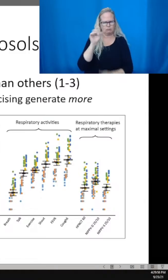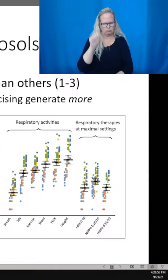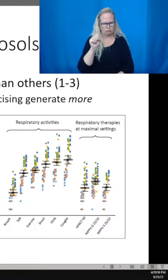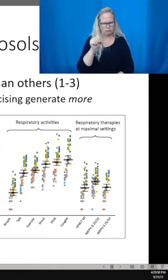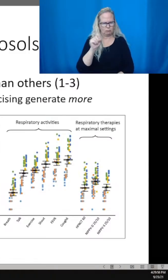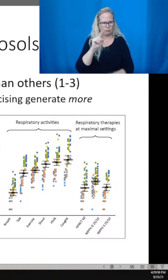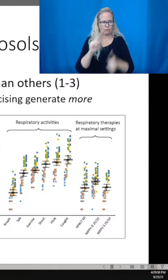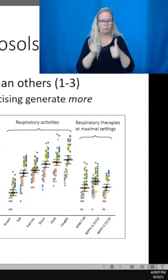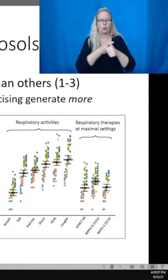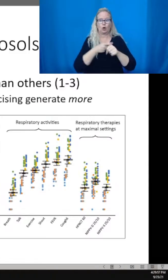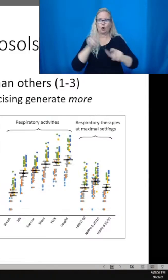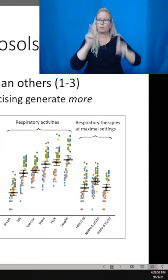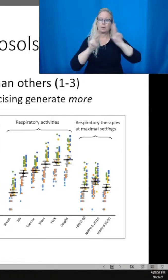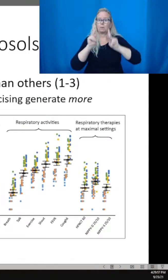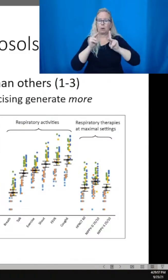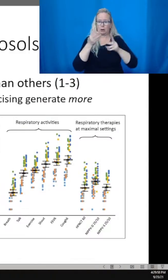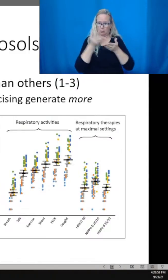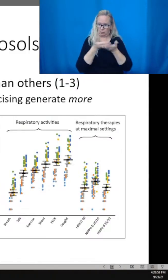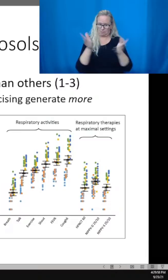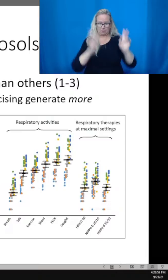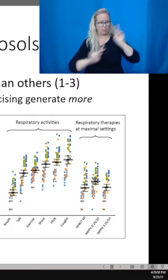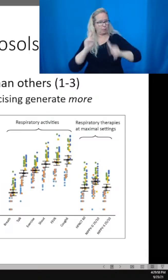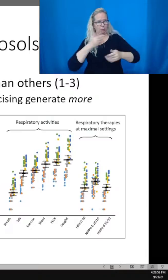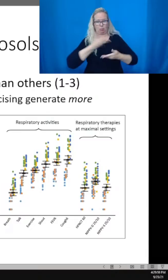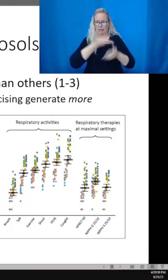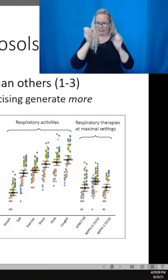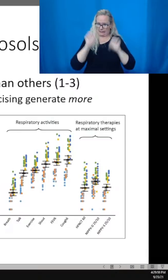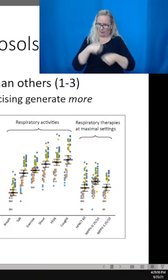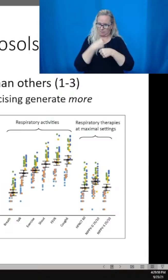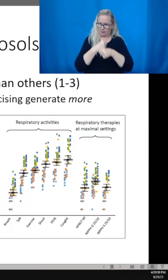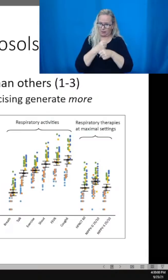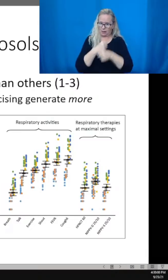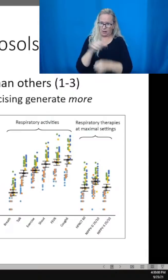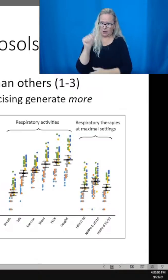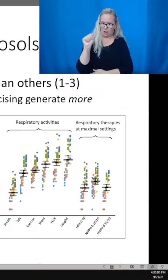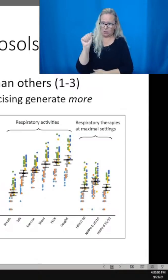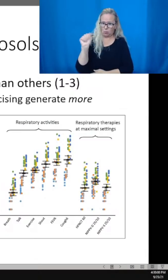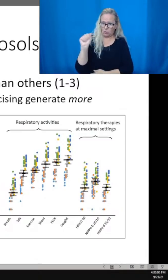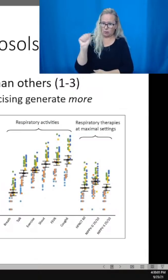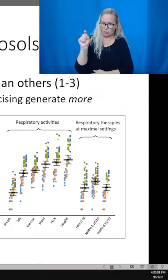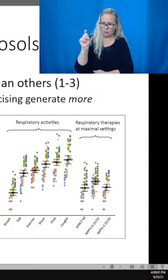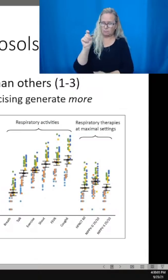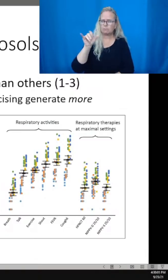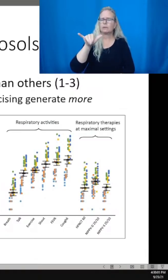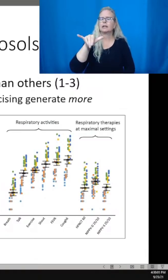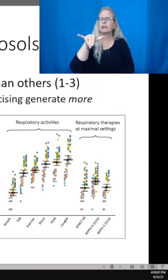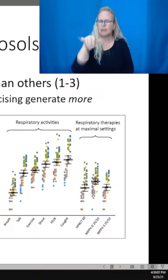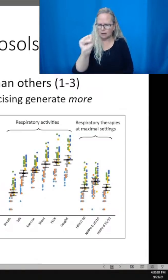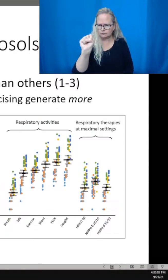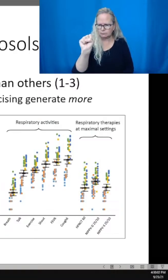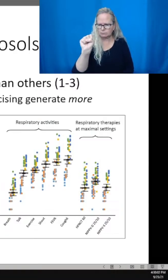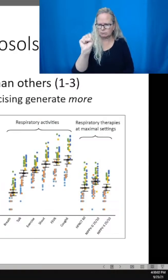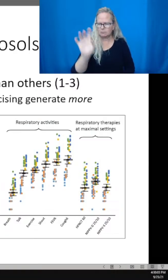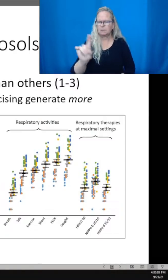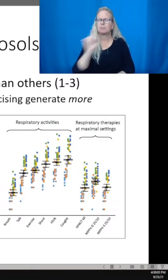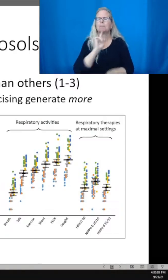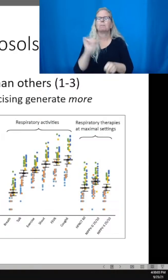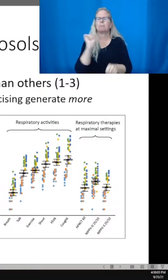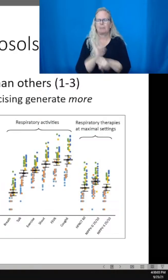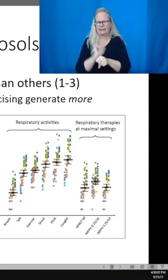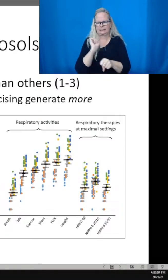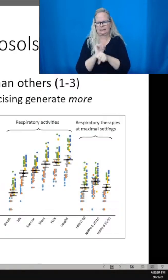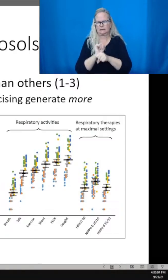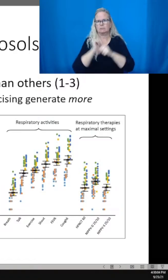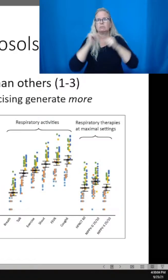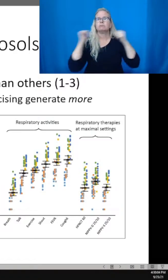these aerosols are so small that they're almost impossible to detect or to measure accurately without the use of specialized equipment. So this